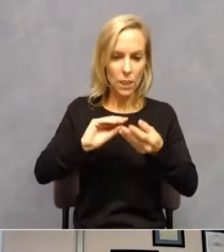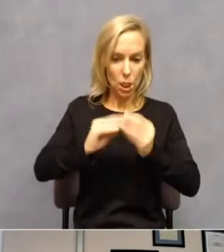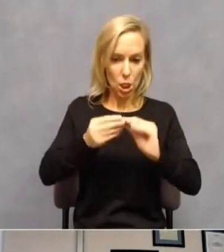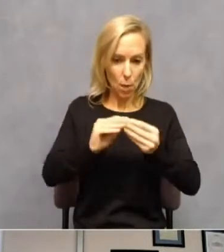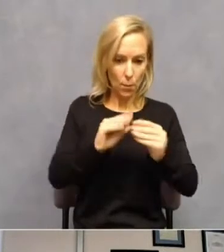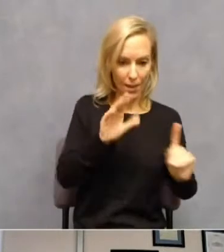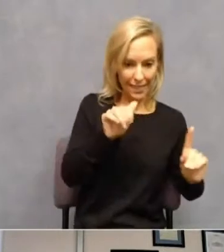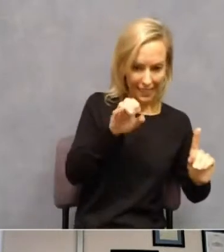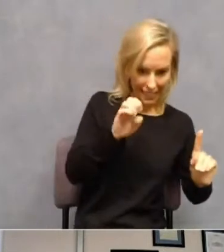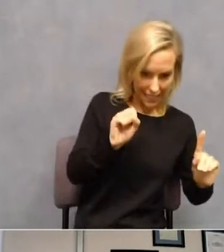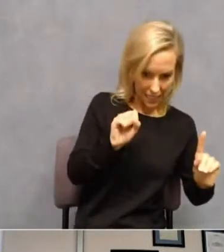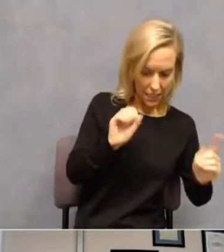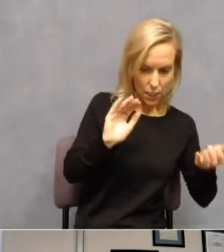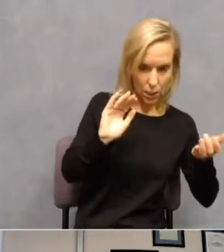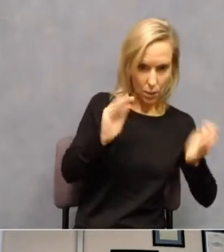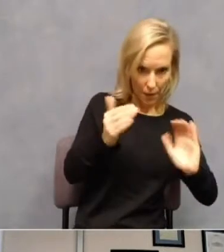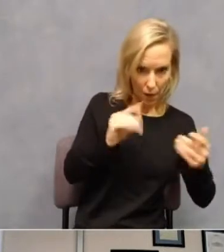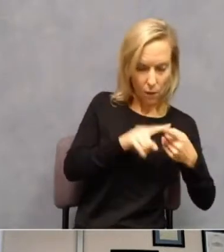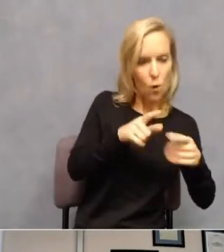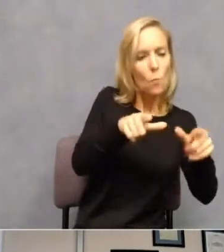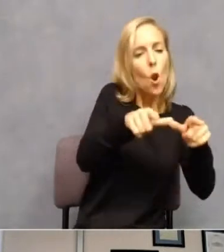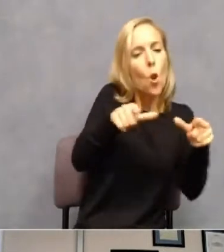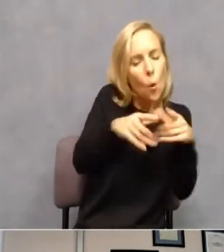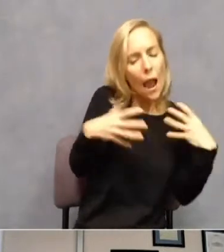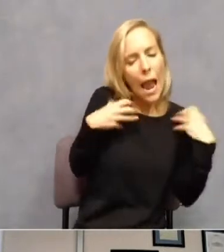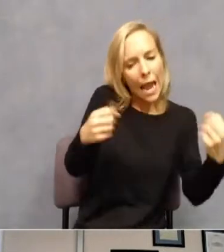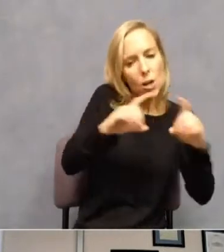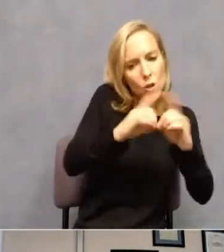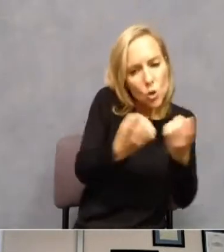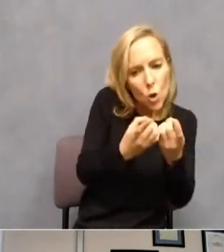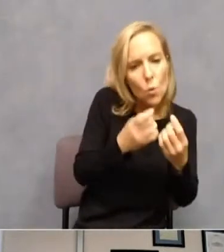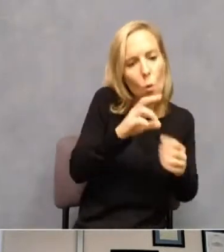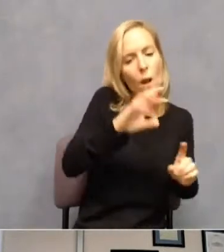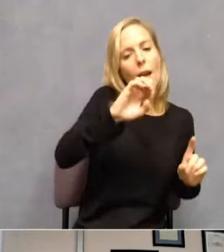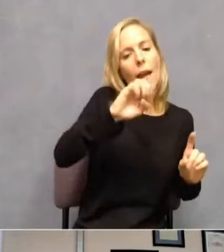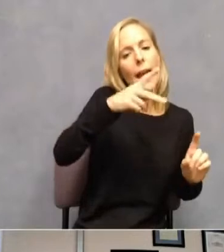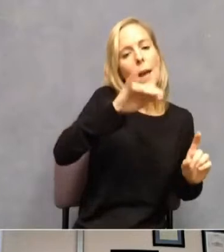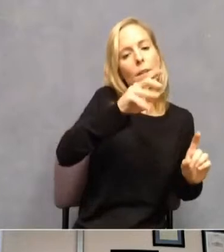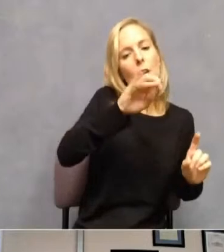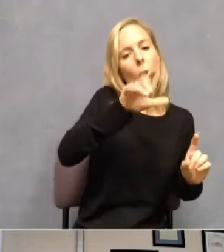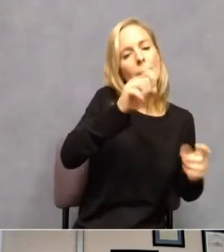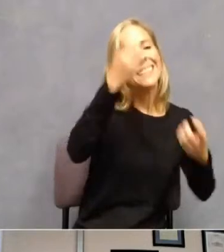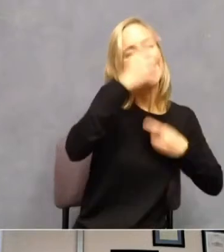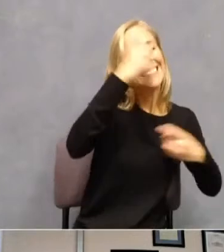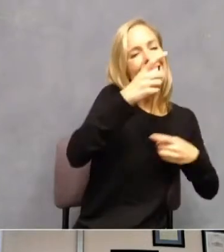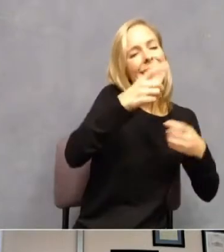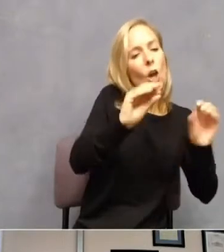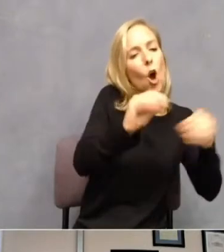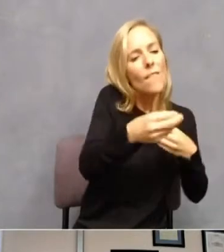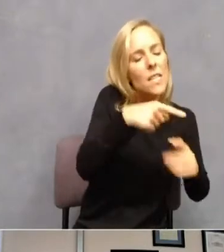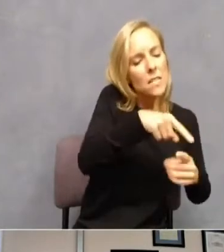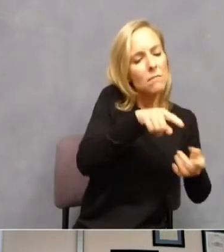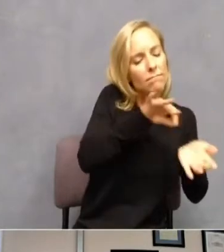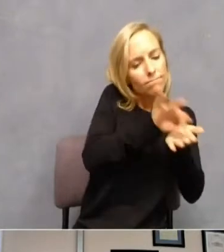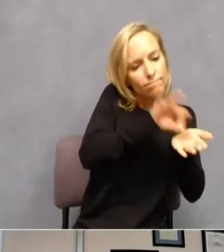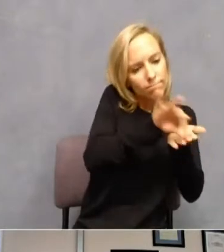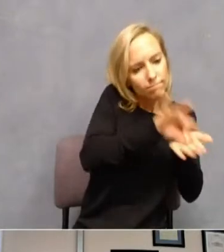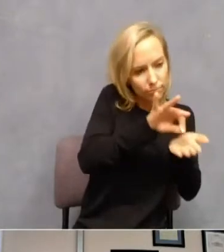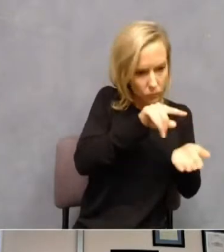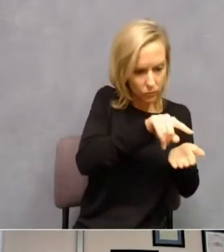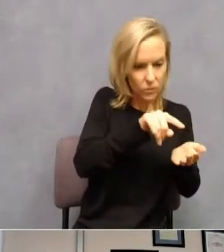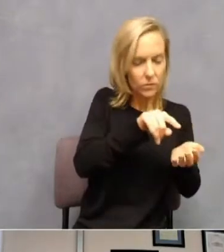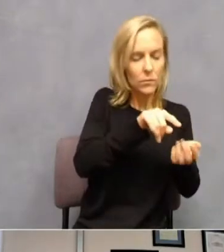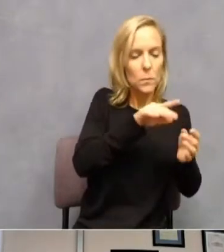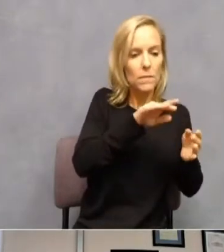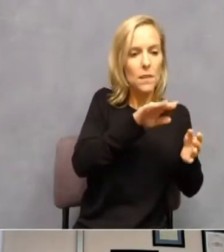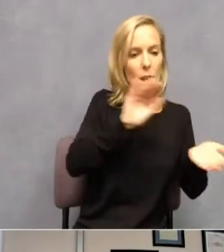they come up through a local health department, or epidemiologists look at them, and that's when they start to be counted, and we